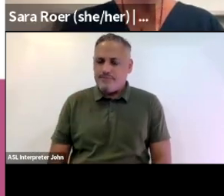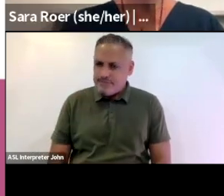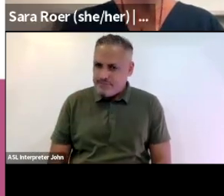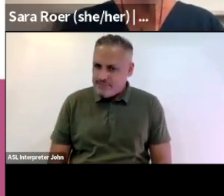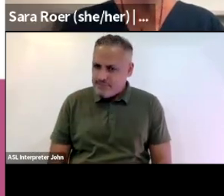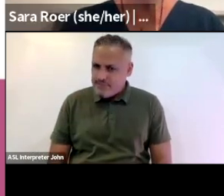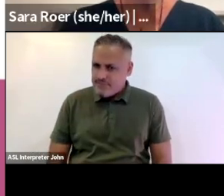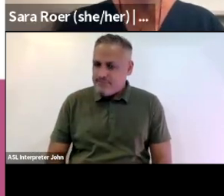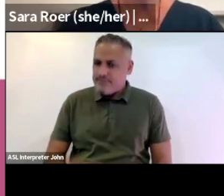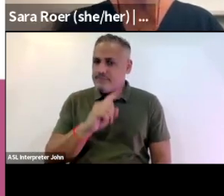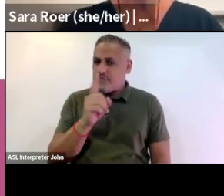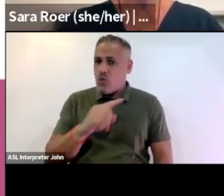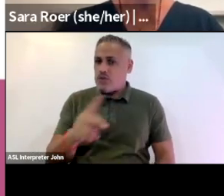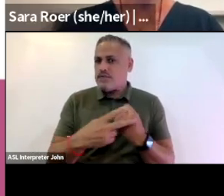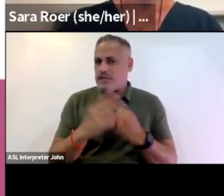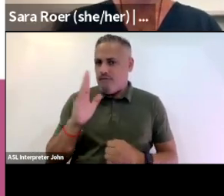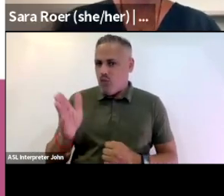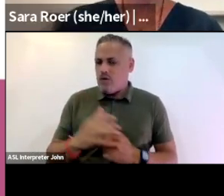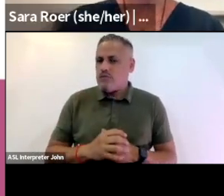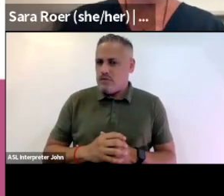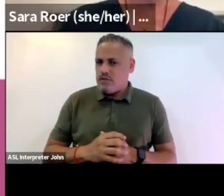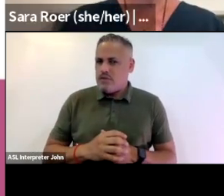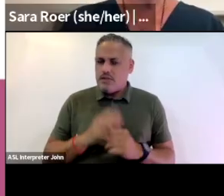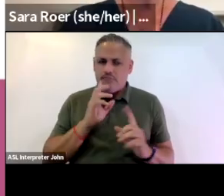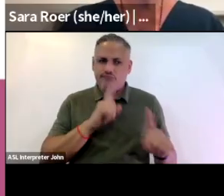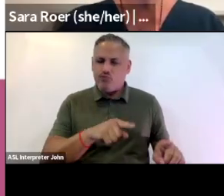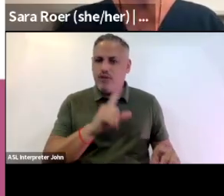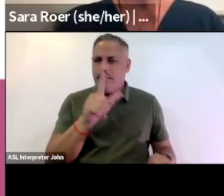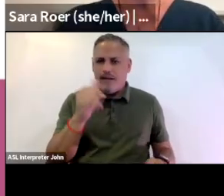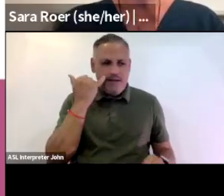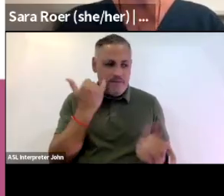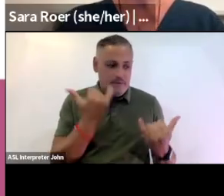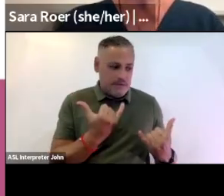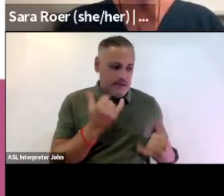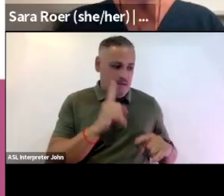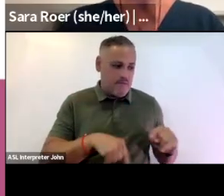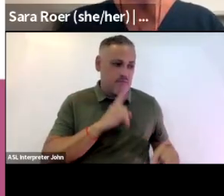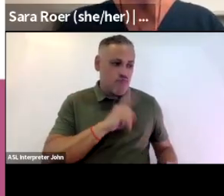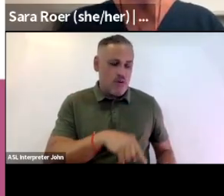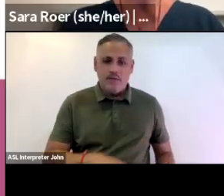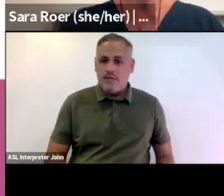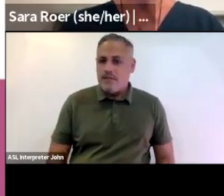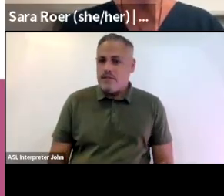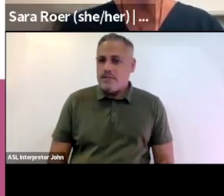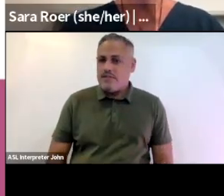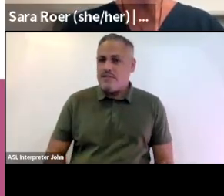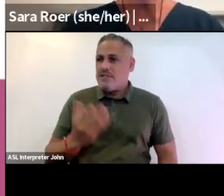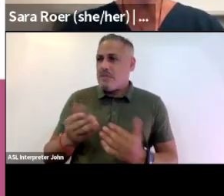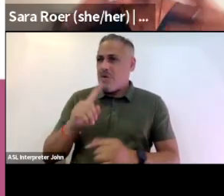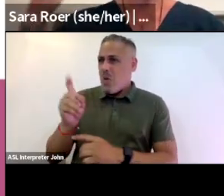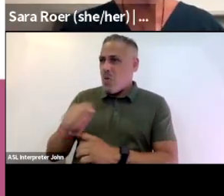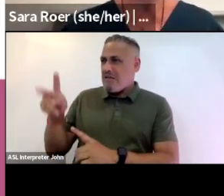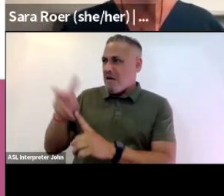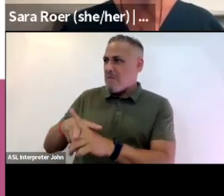All questions will be saved so that we may be able to address them later if we don't get to them now. Consider asking questions that might apply